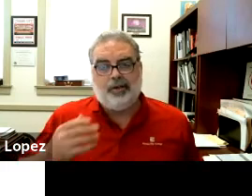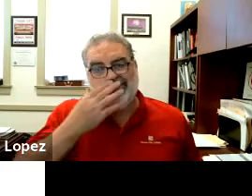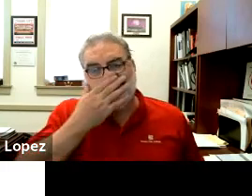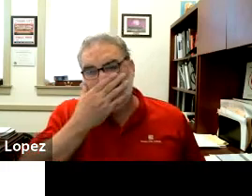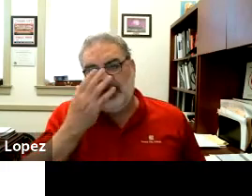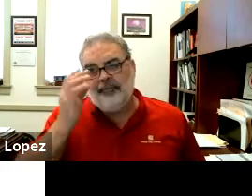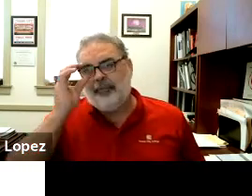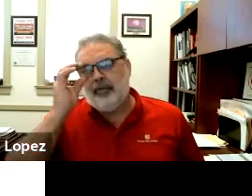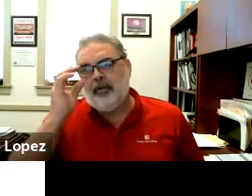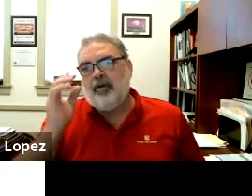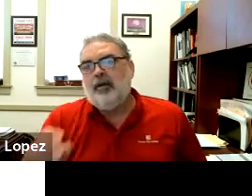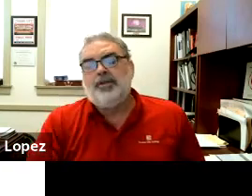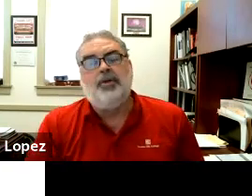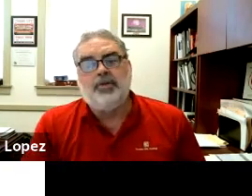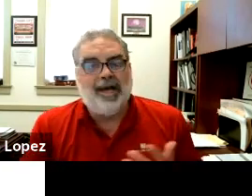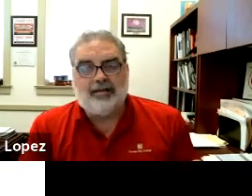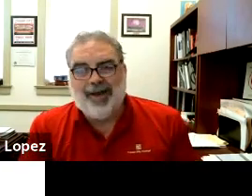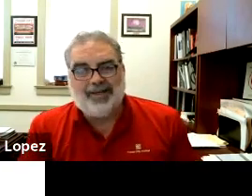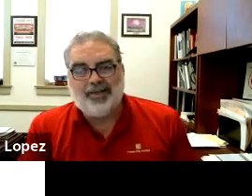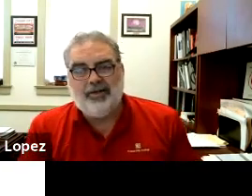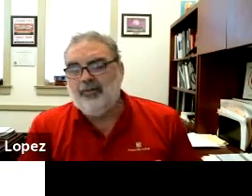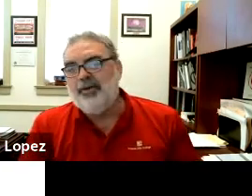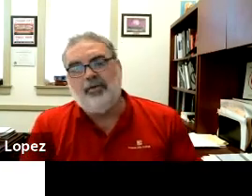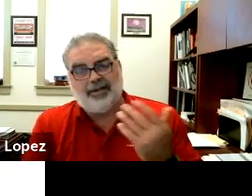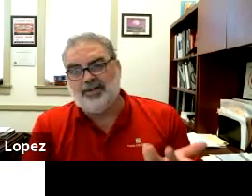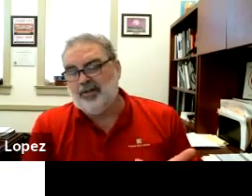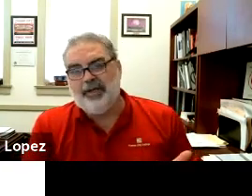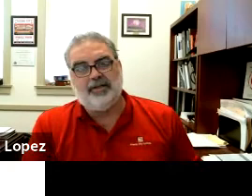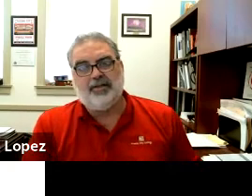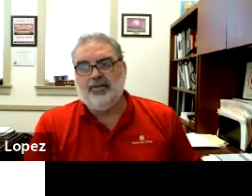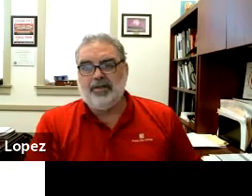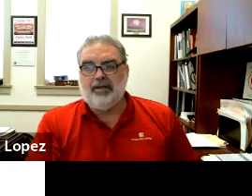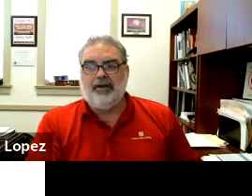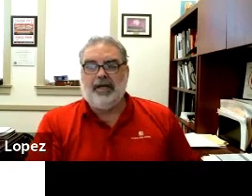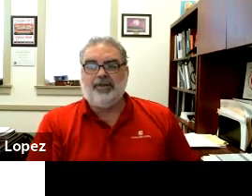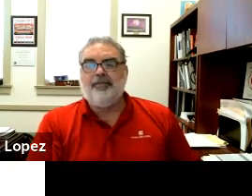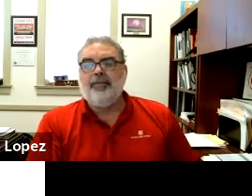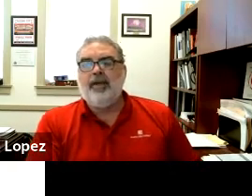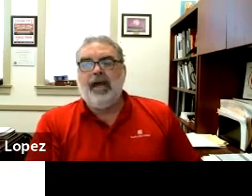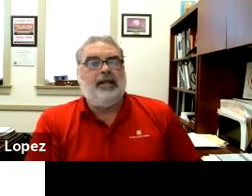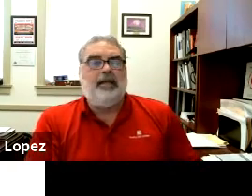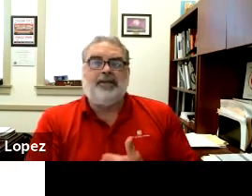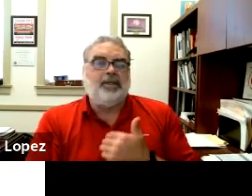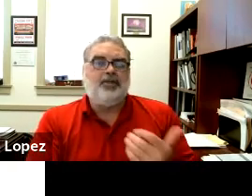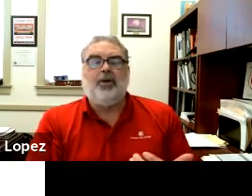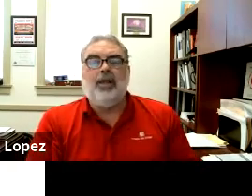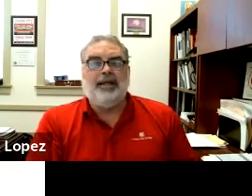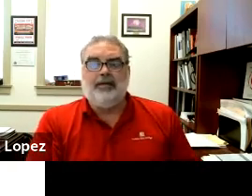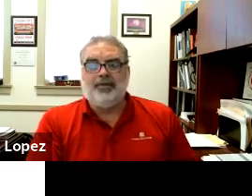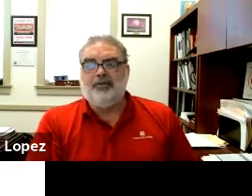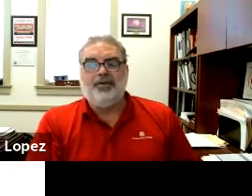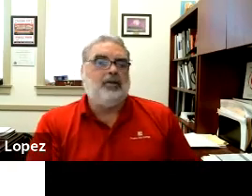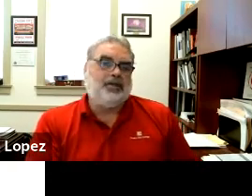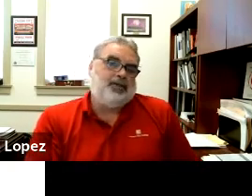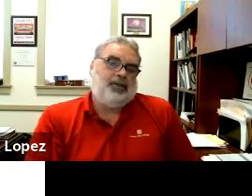using, right? Student satisfaction, and we do lots of surveys on student satisfaction. And then just the general idea